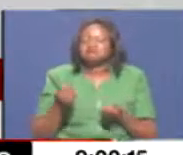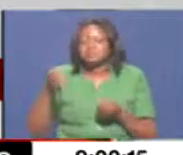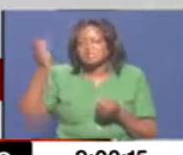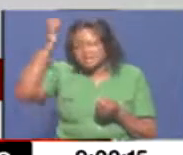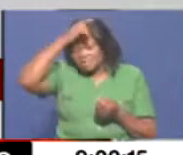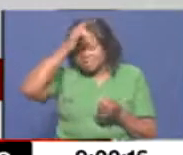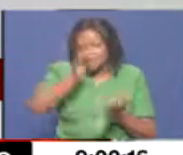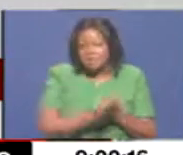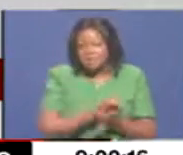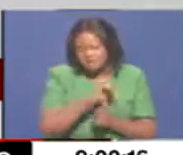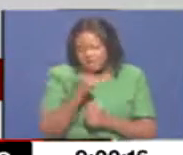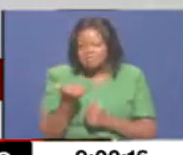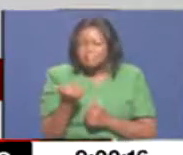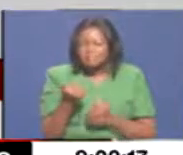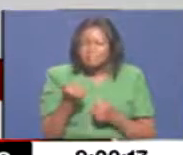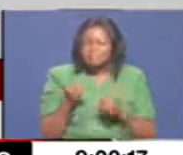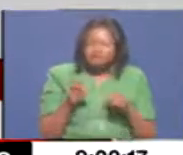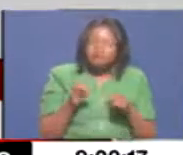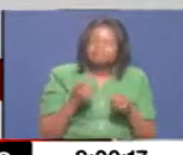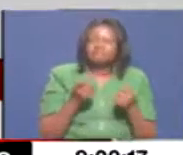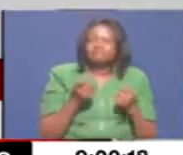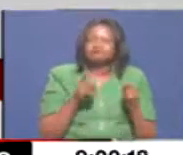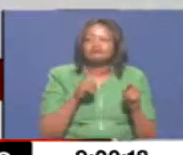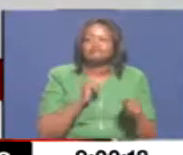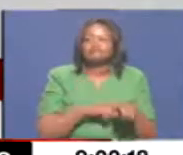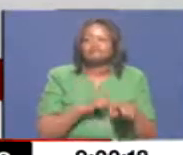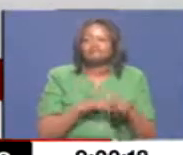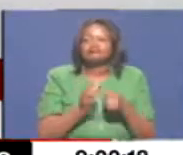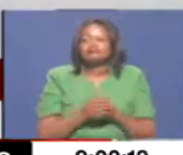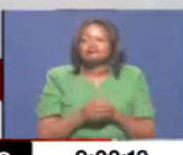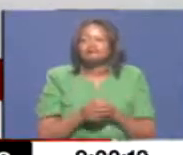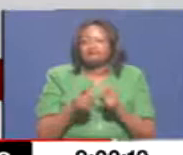program management. His term begins immediately. All right,